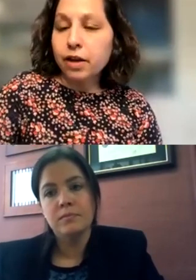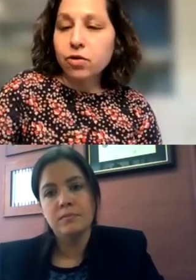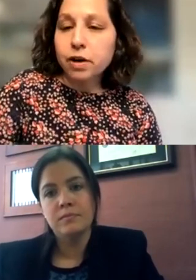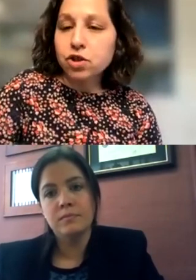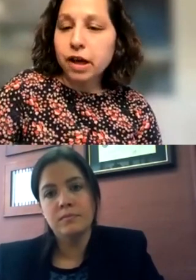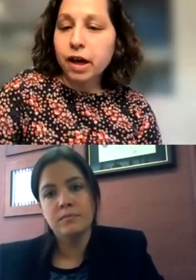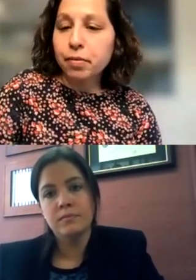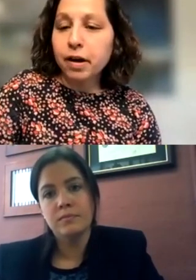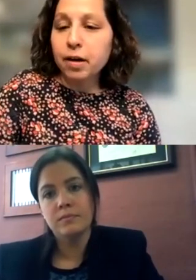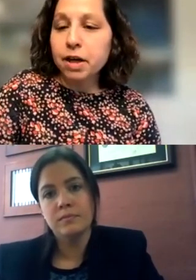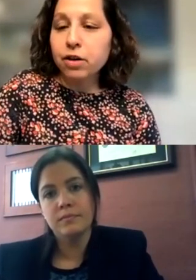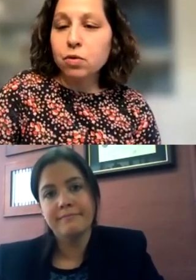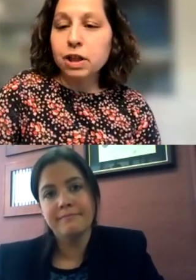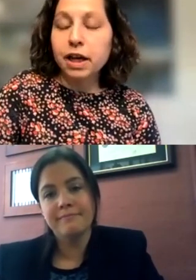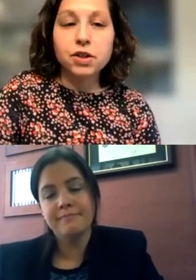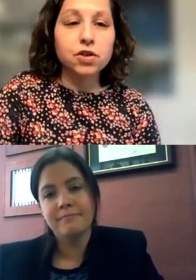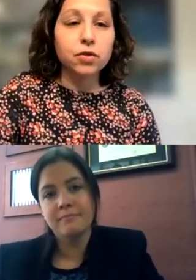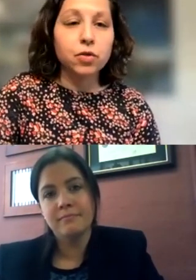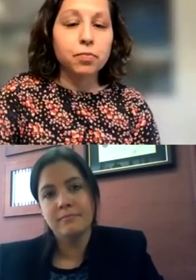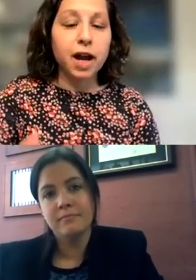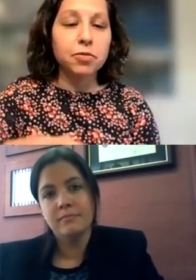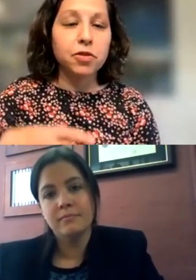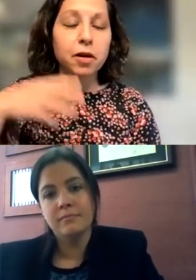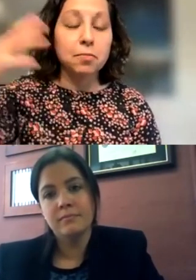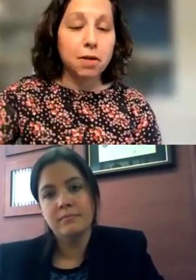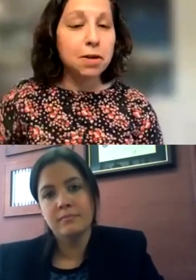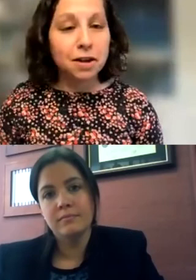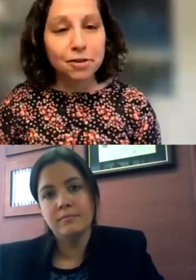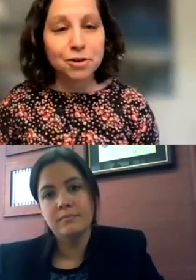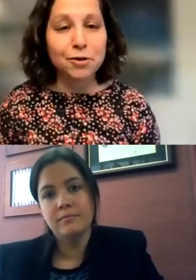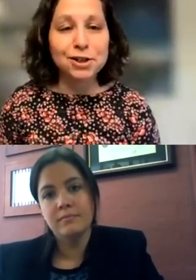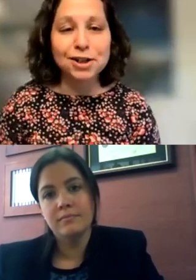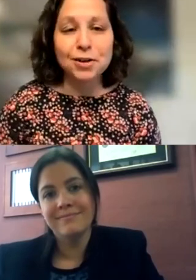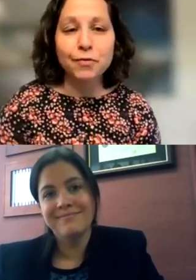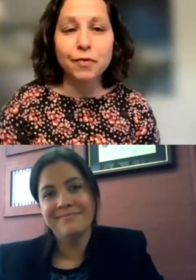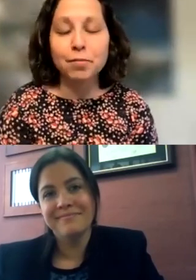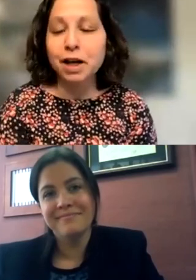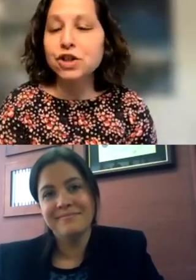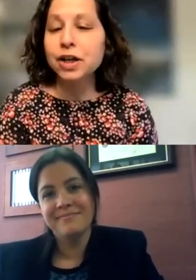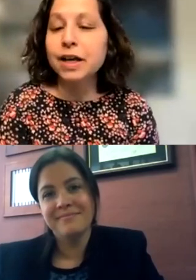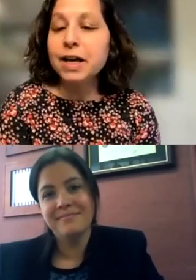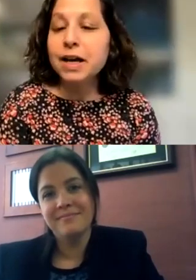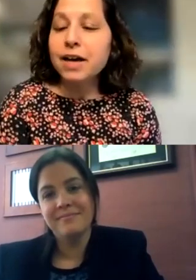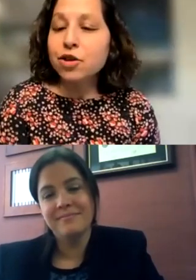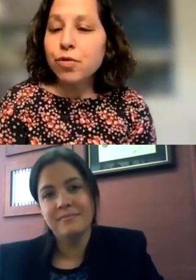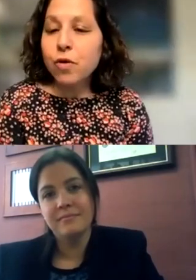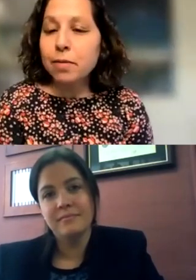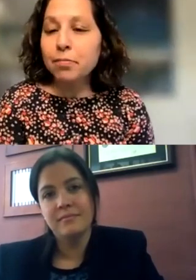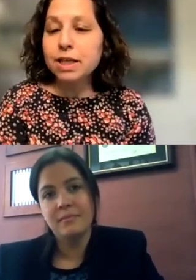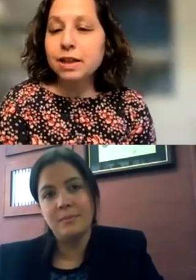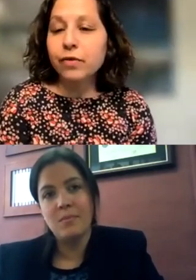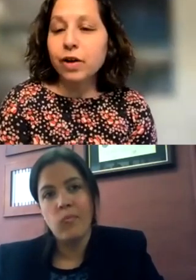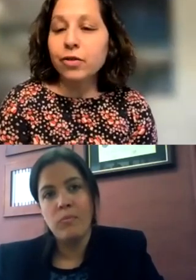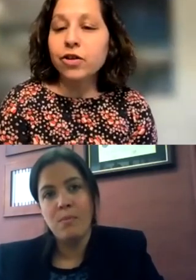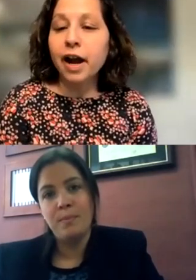The next question up is related to perhaps maybe the next iteration of application. Has this program